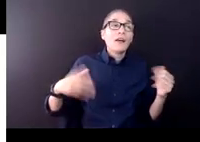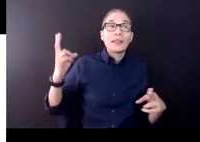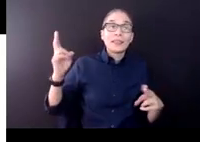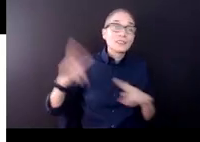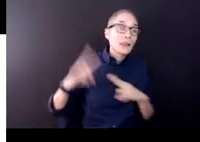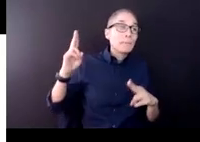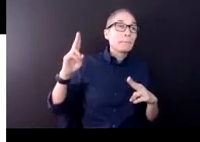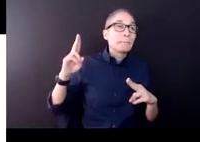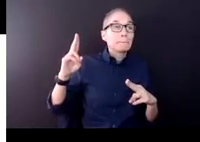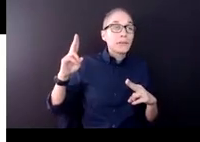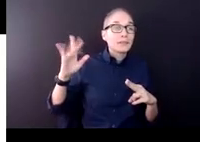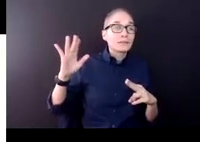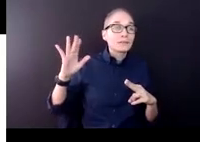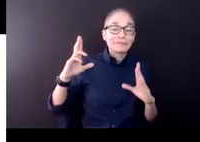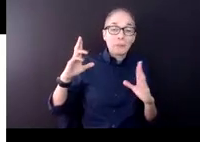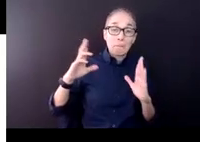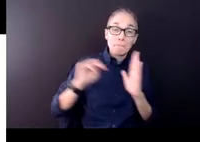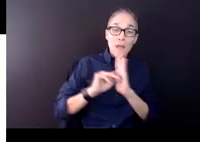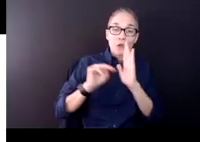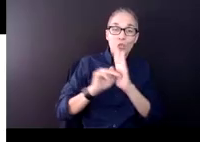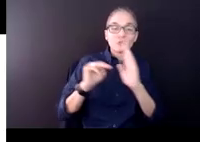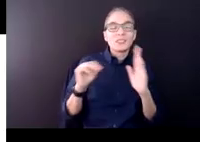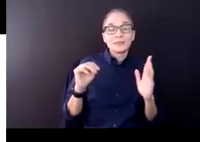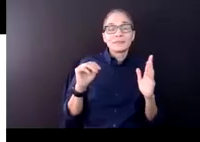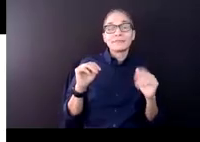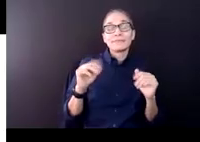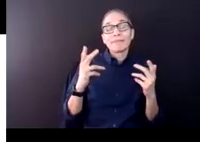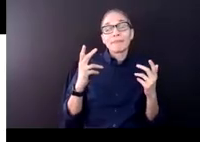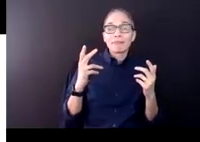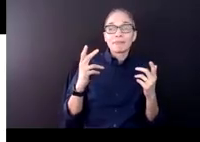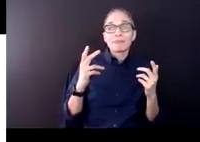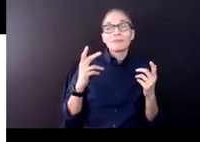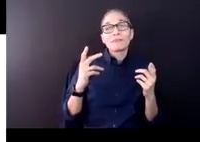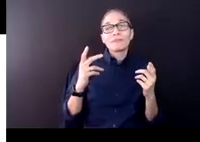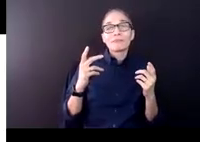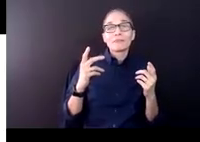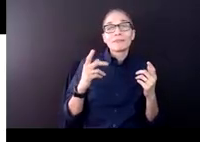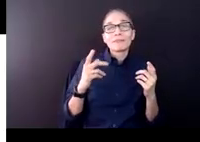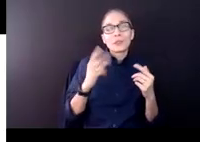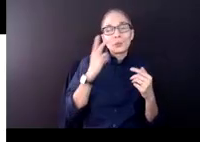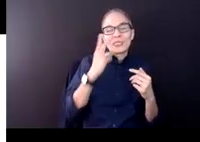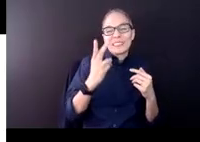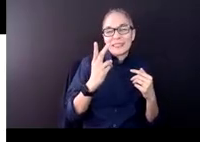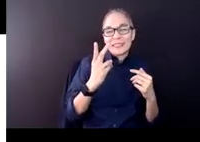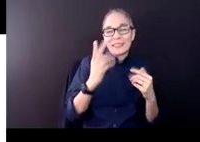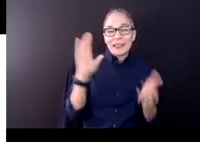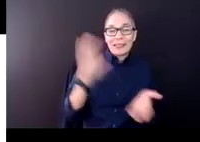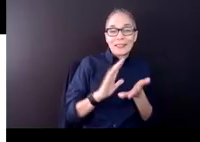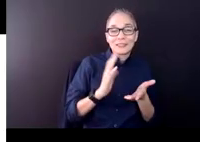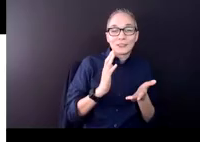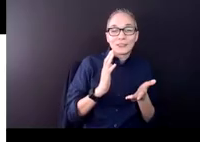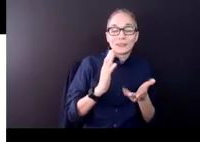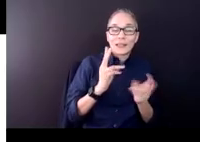models, um, you see less frequency or you see less range of